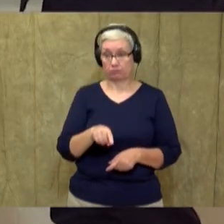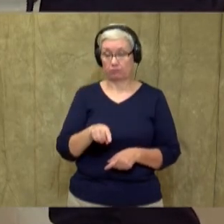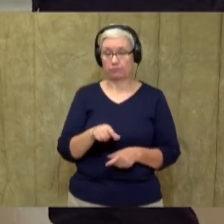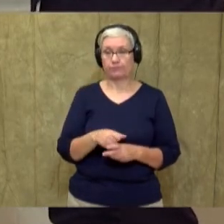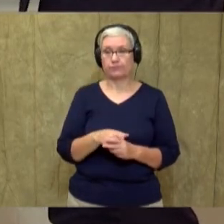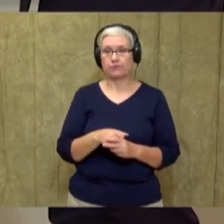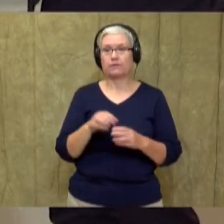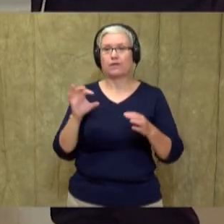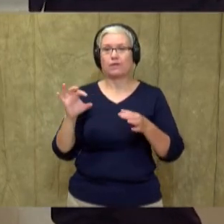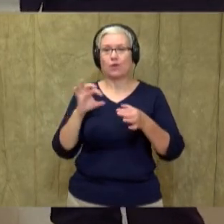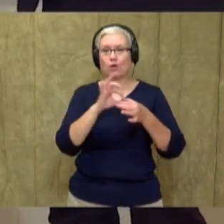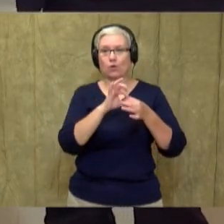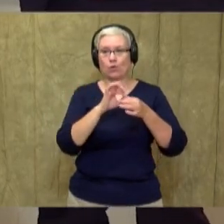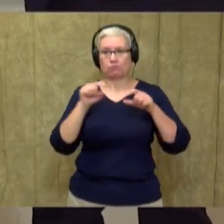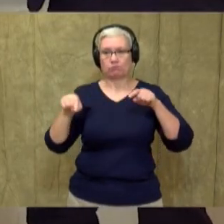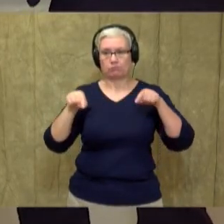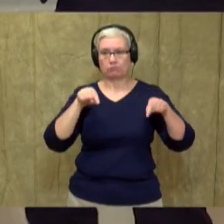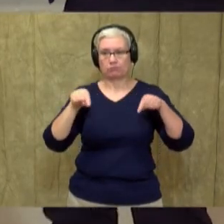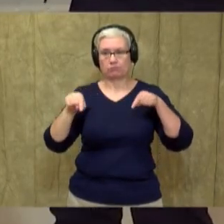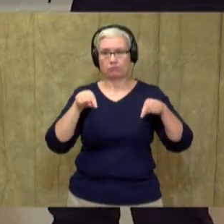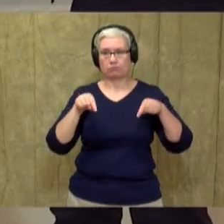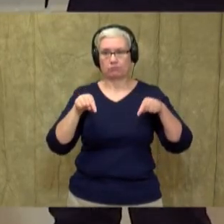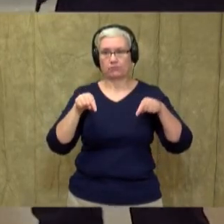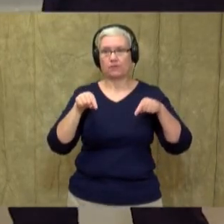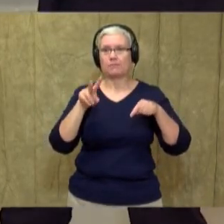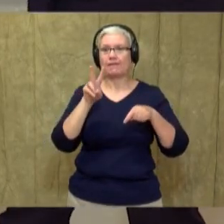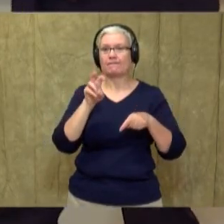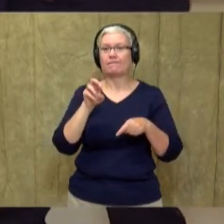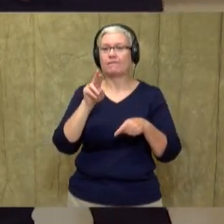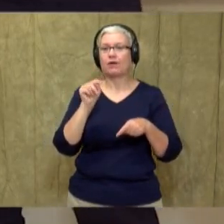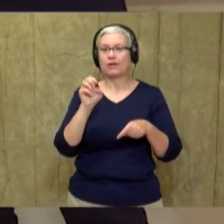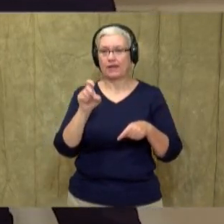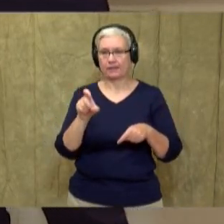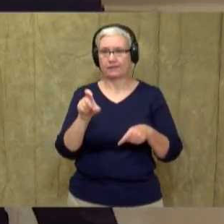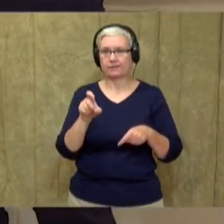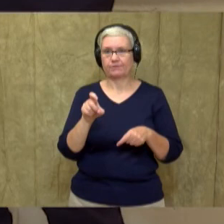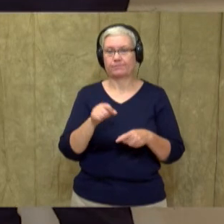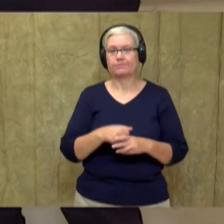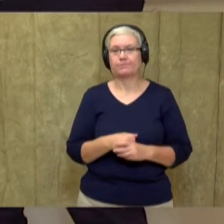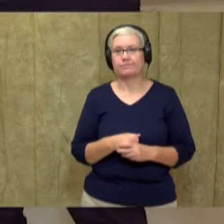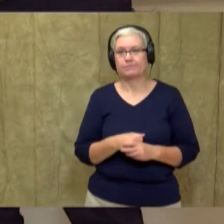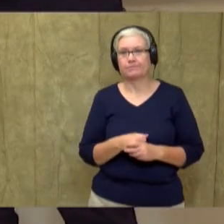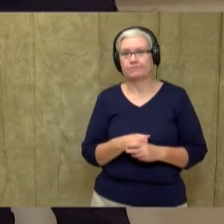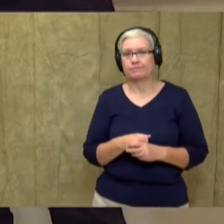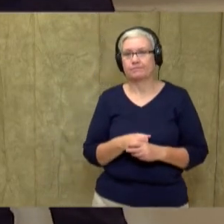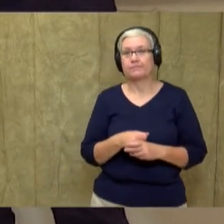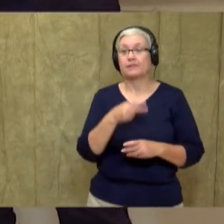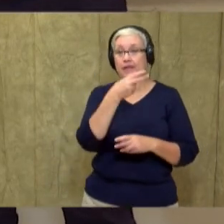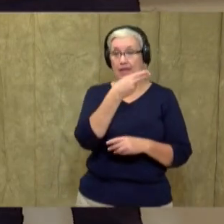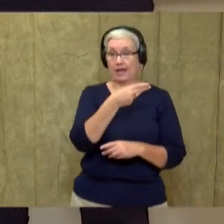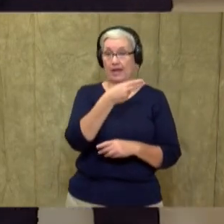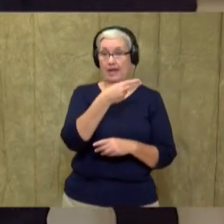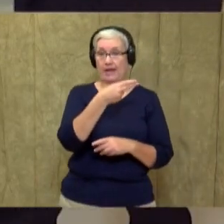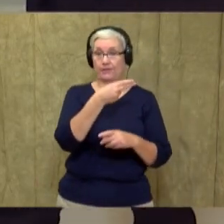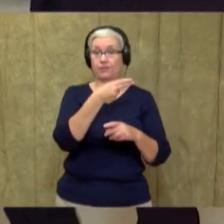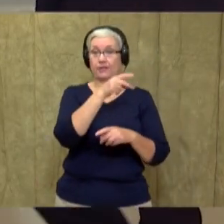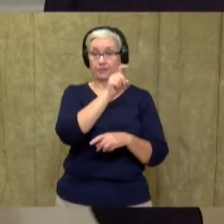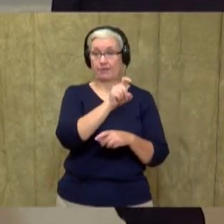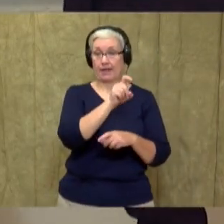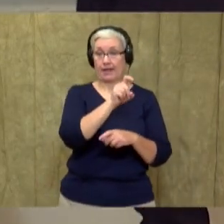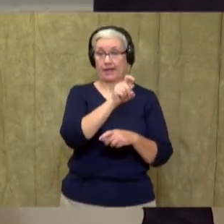the coordinates of my vertex. That value, or that coordinate point, is going to be the values of h and